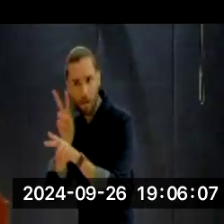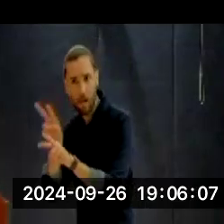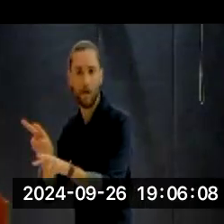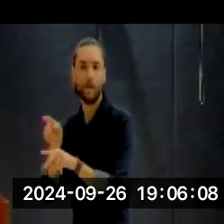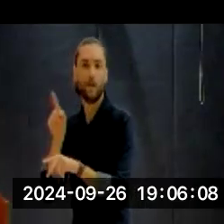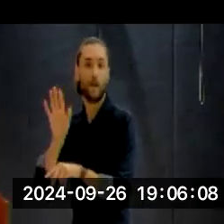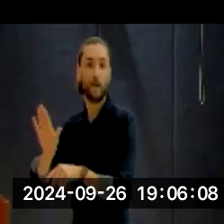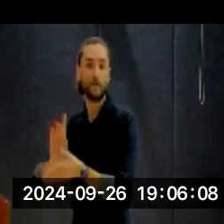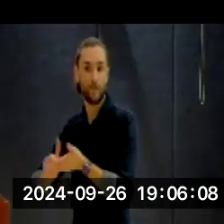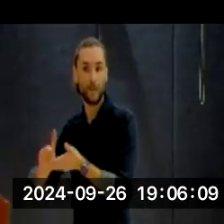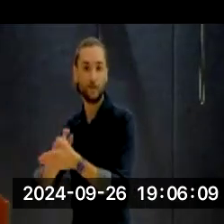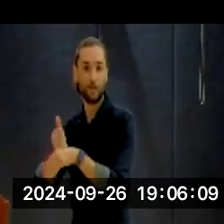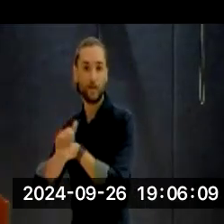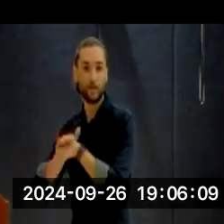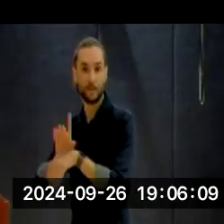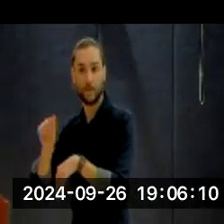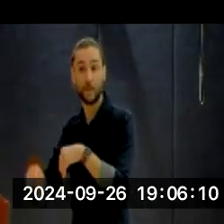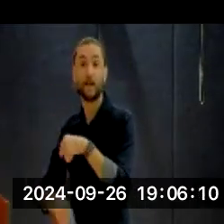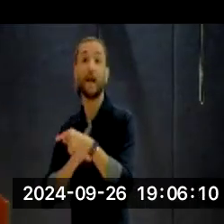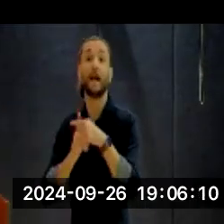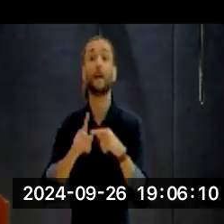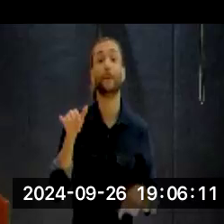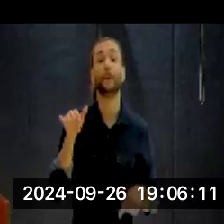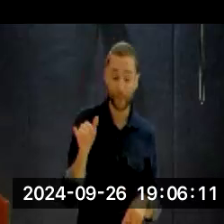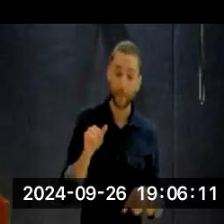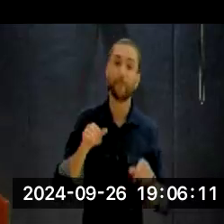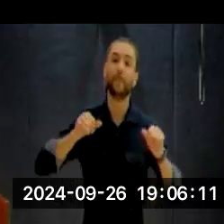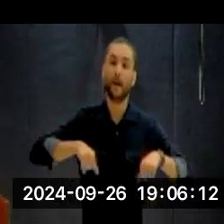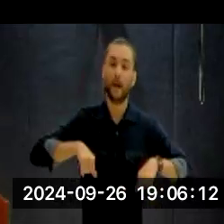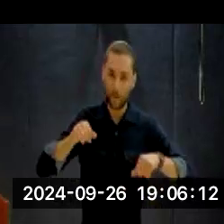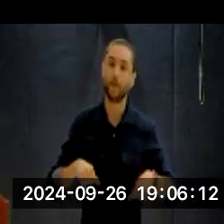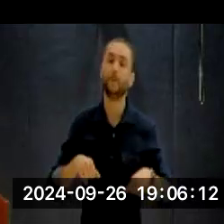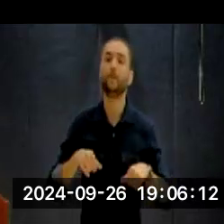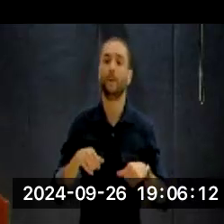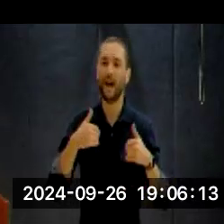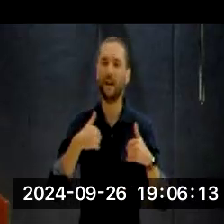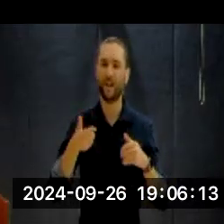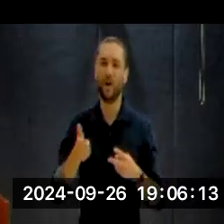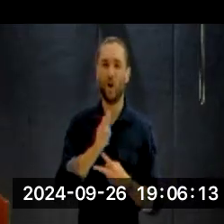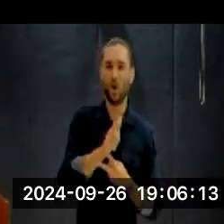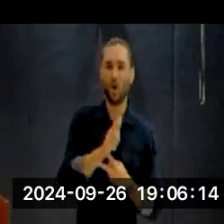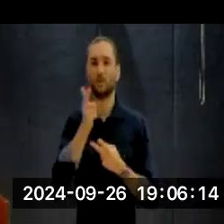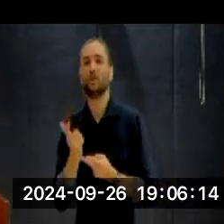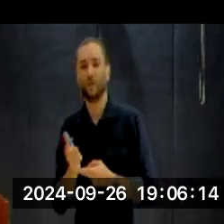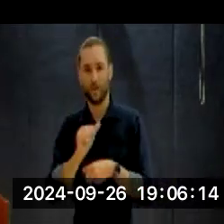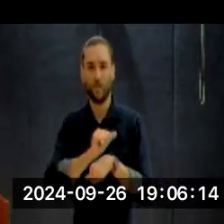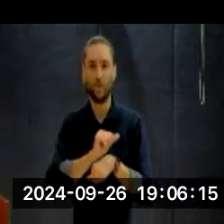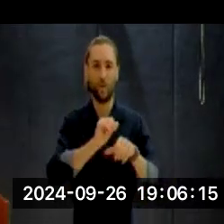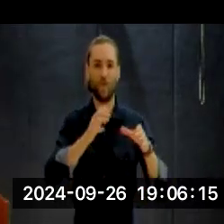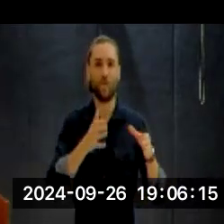discrimination based on disabilities, but also to be an alternative workforce to help people with